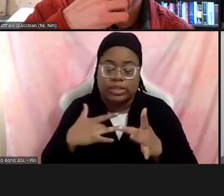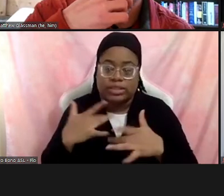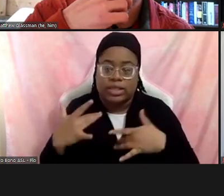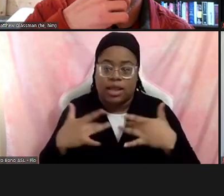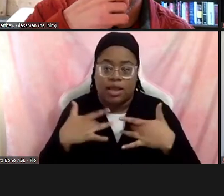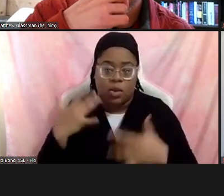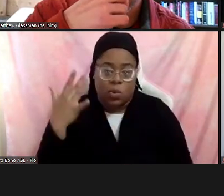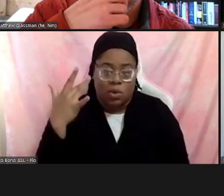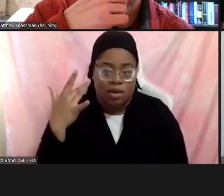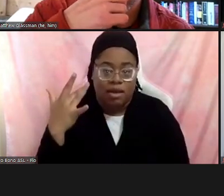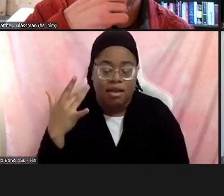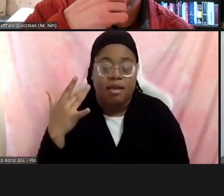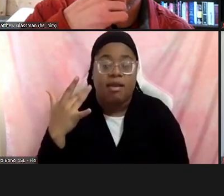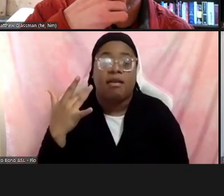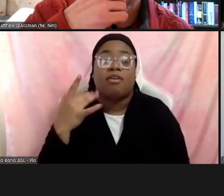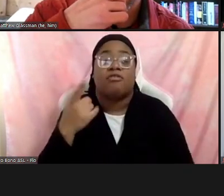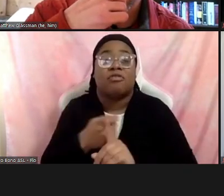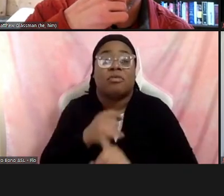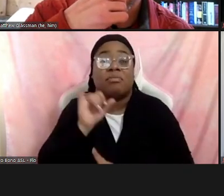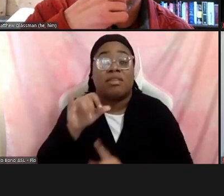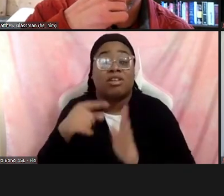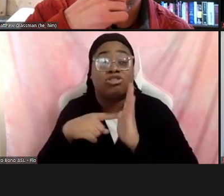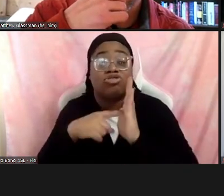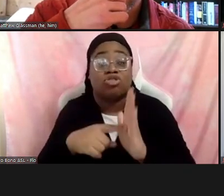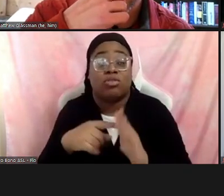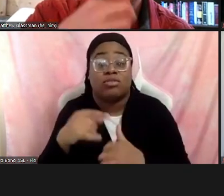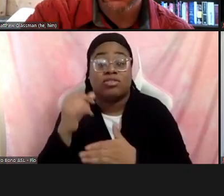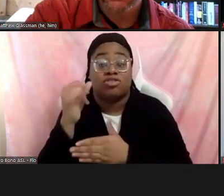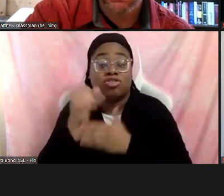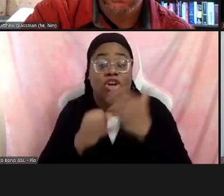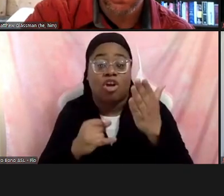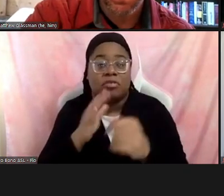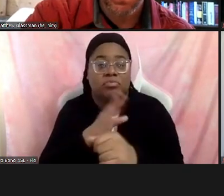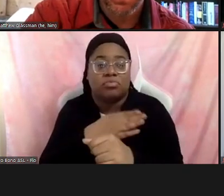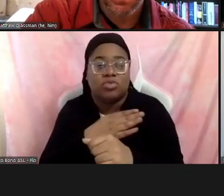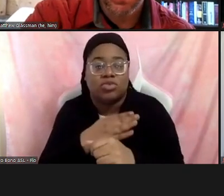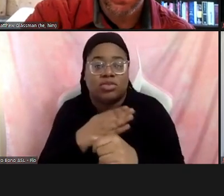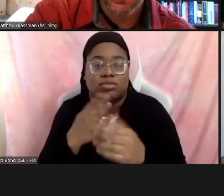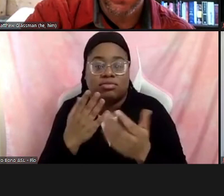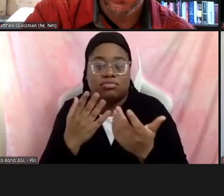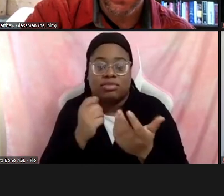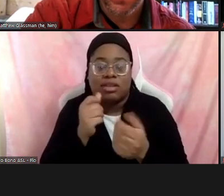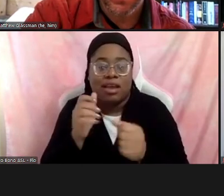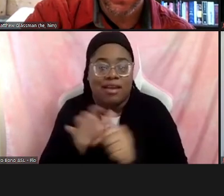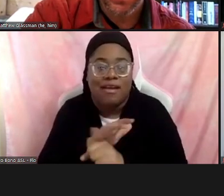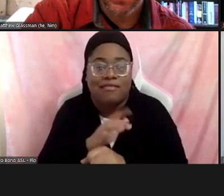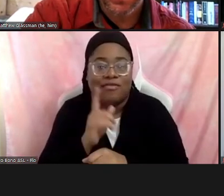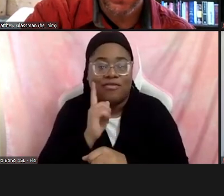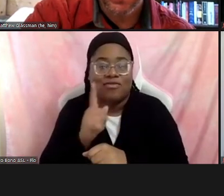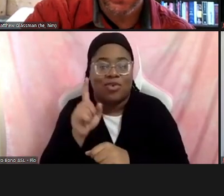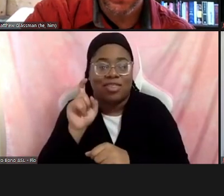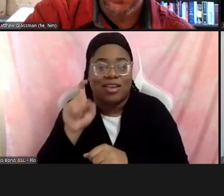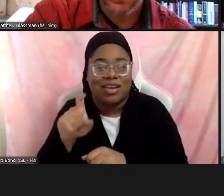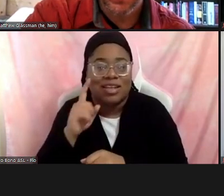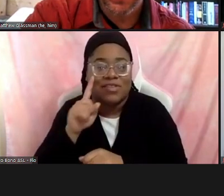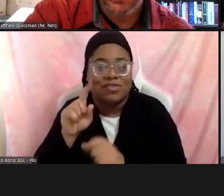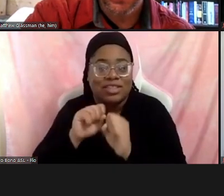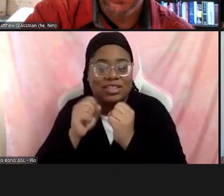I think from that it shows that there just aren't enough musicians anywhere to fulfill the needs of society. I